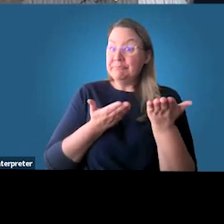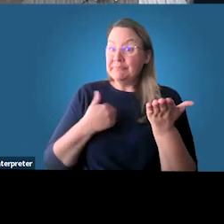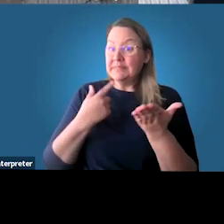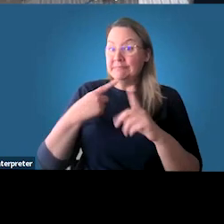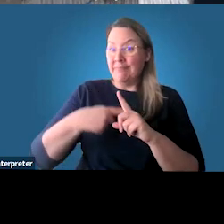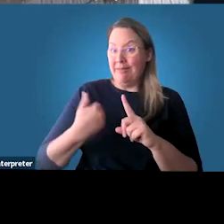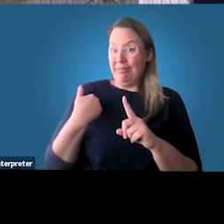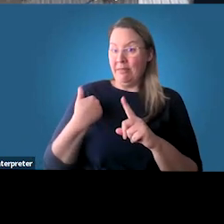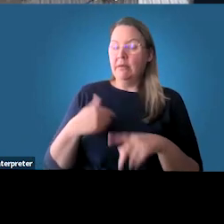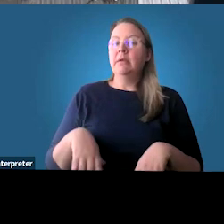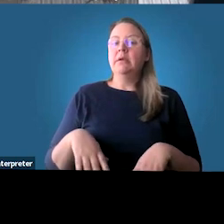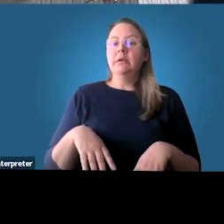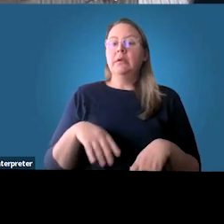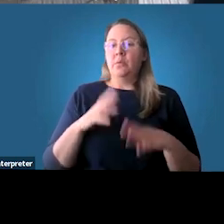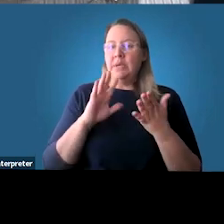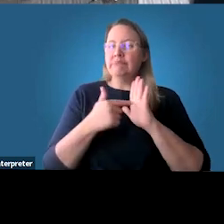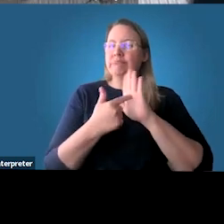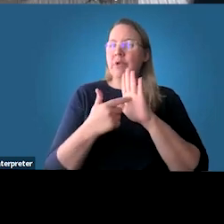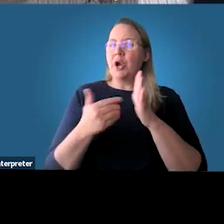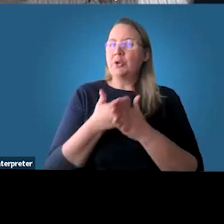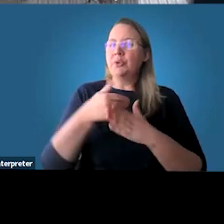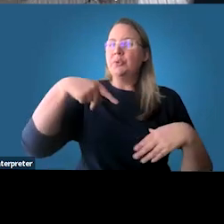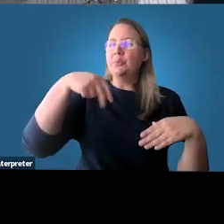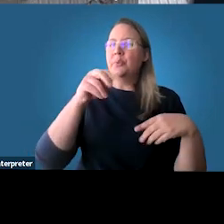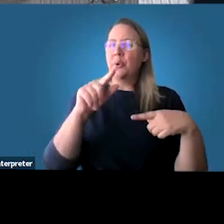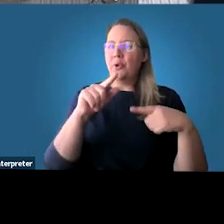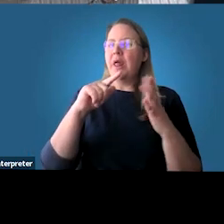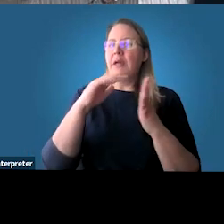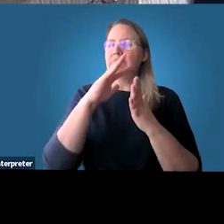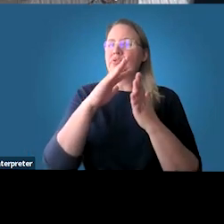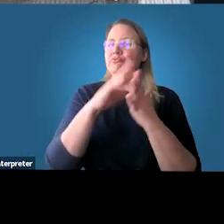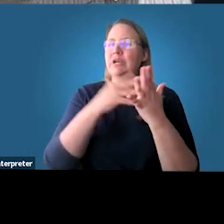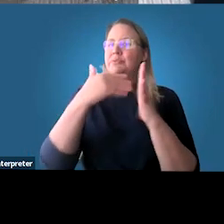this month, if you're a network member, we debuted our new portal and directory.